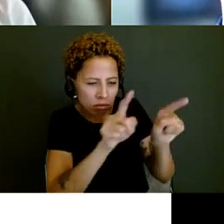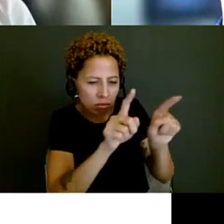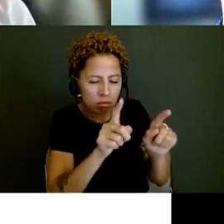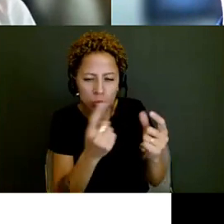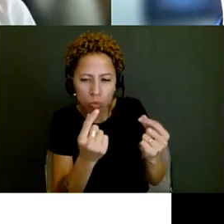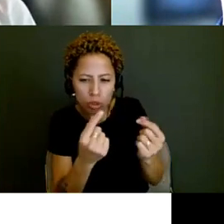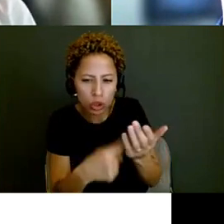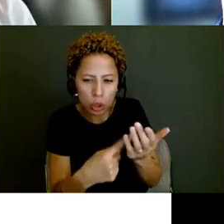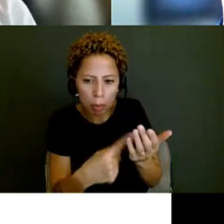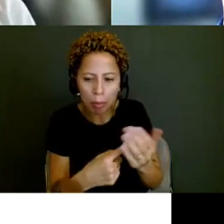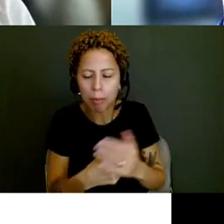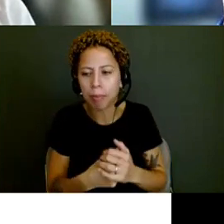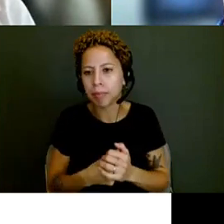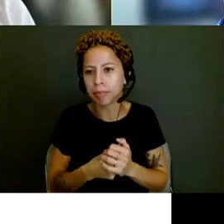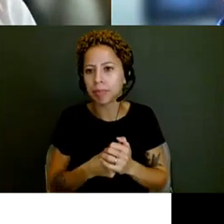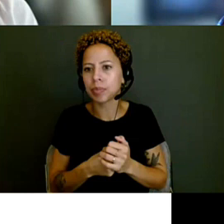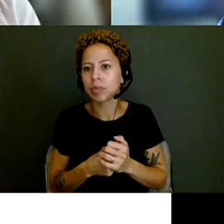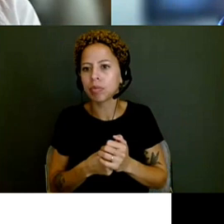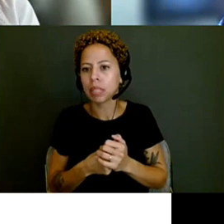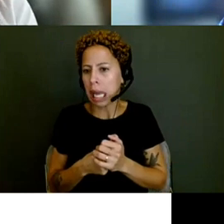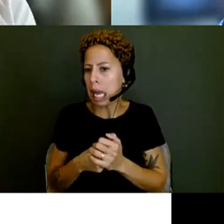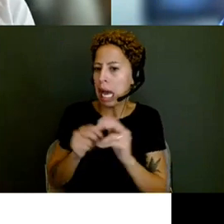the application.